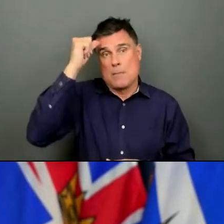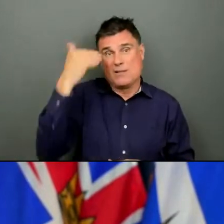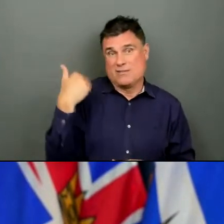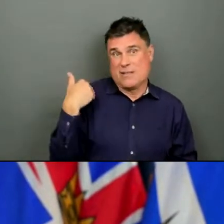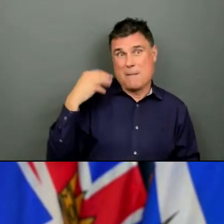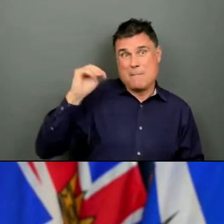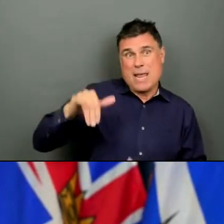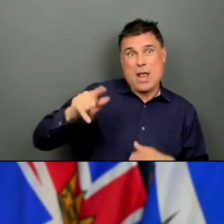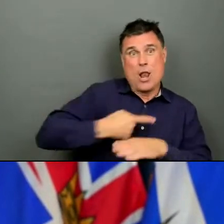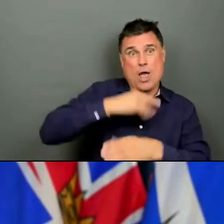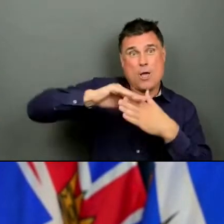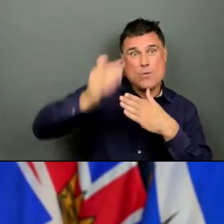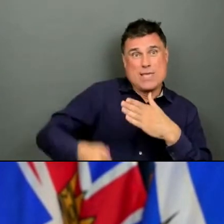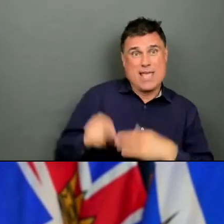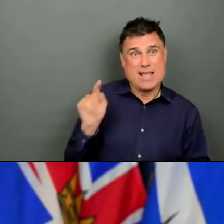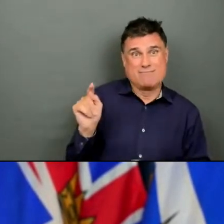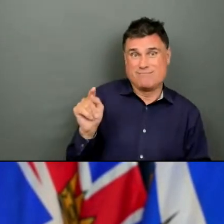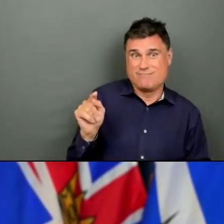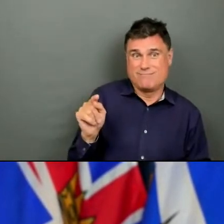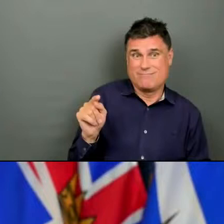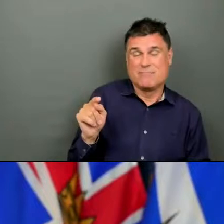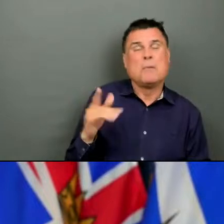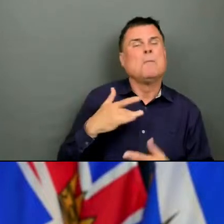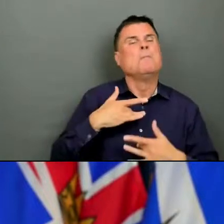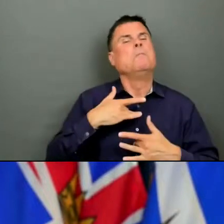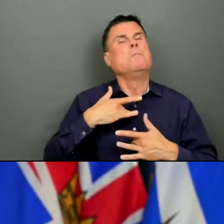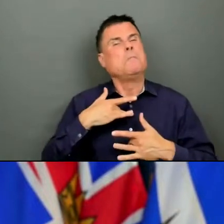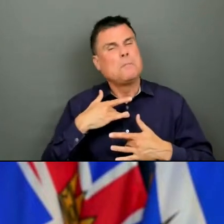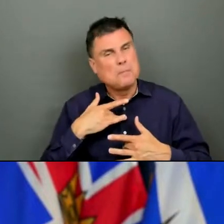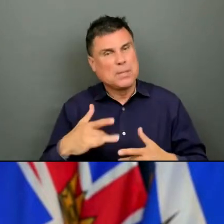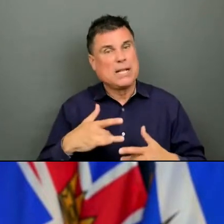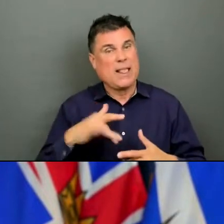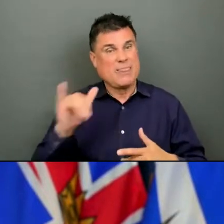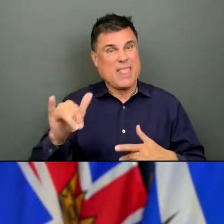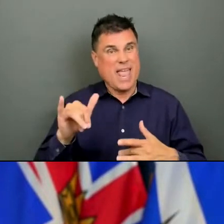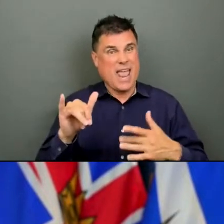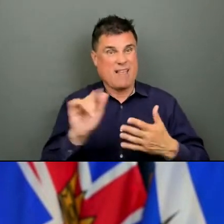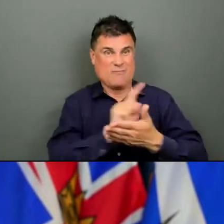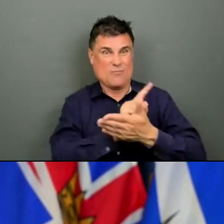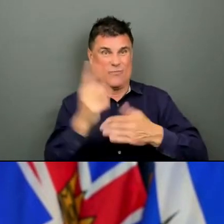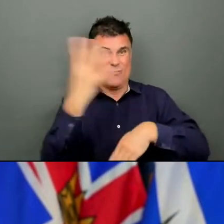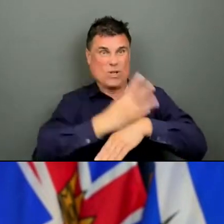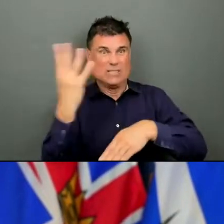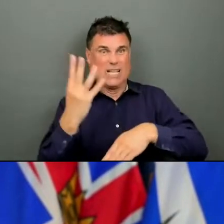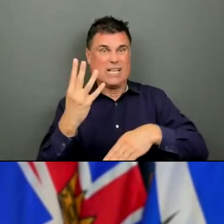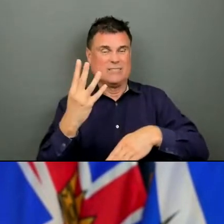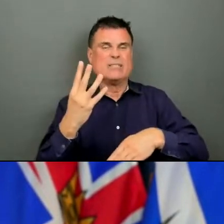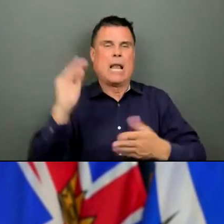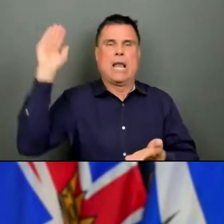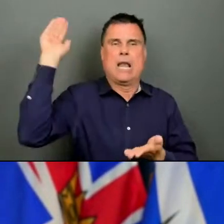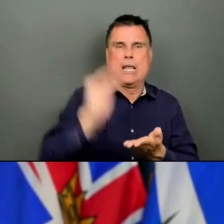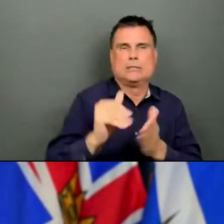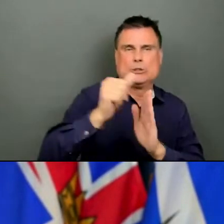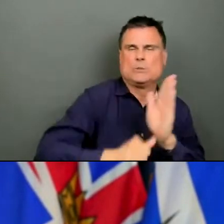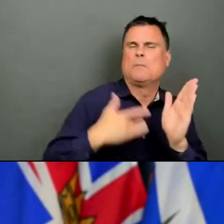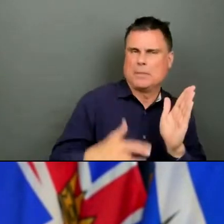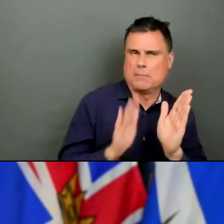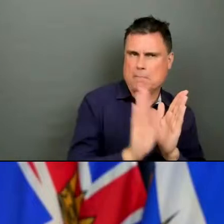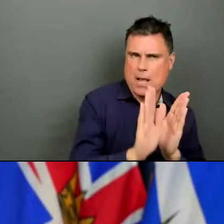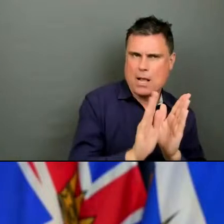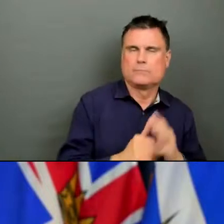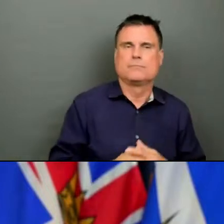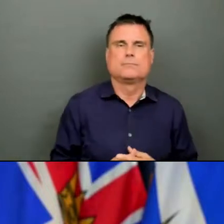so typically in those weeks, which are 4-day full weeks, there are fewer surgeries postponed. It was a similar